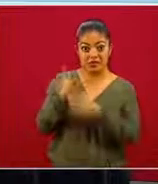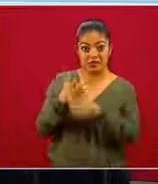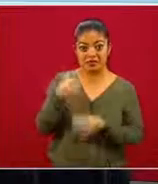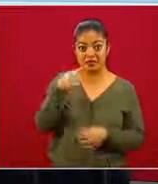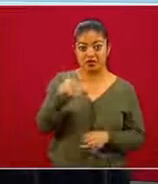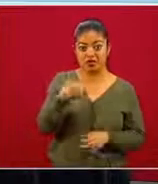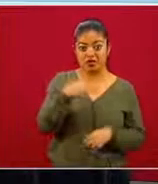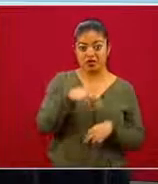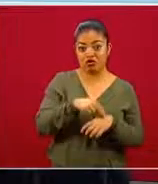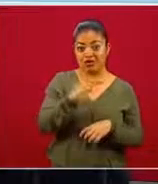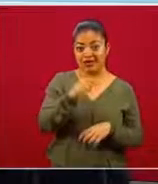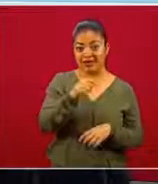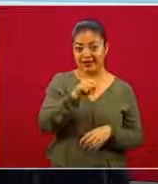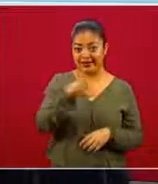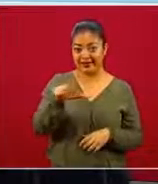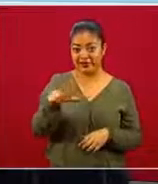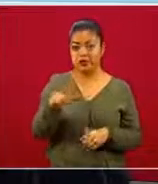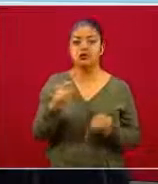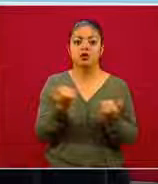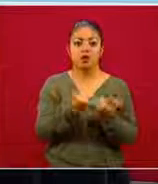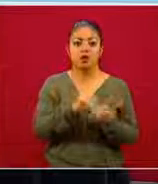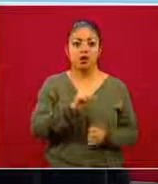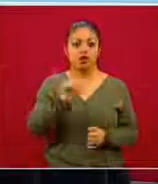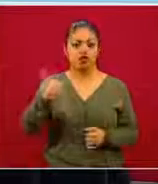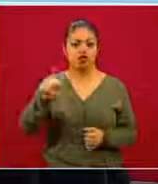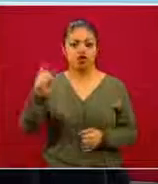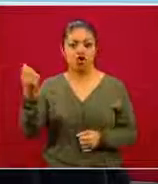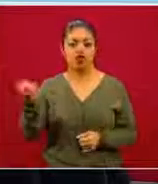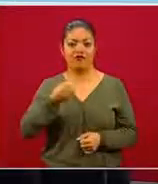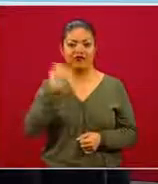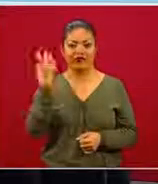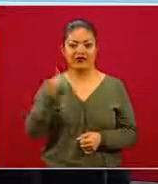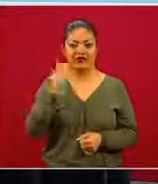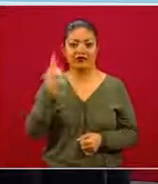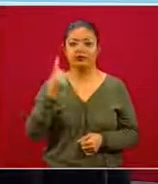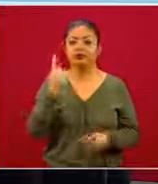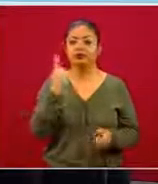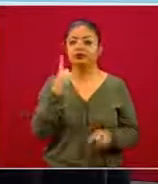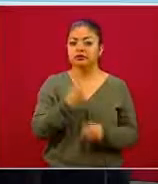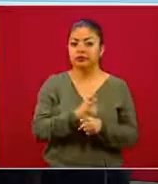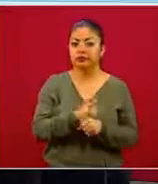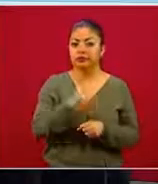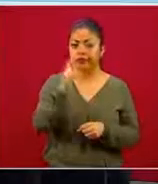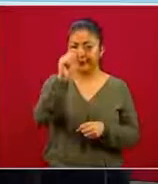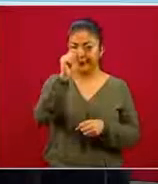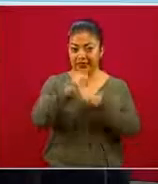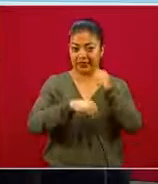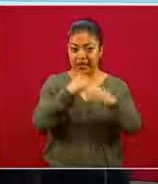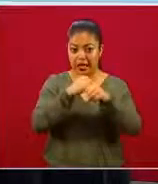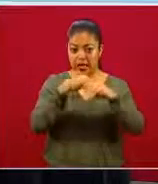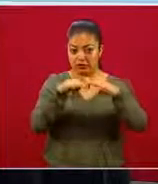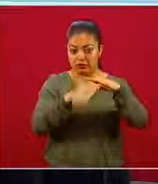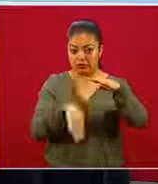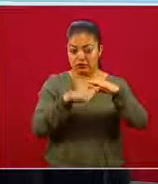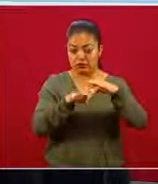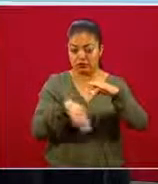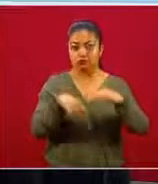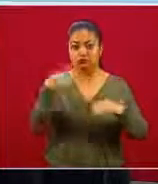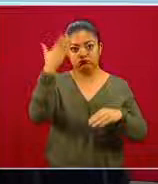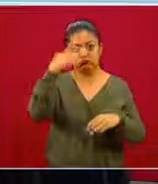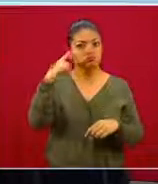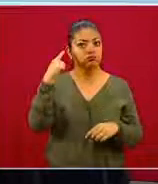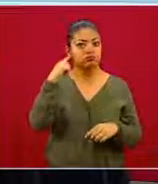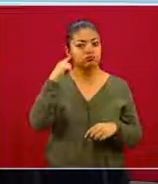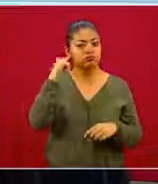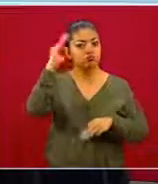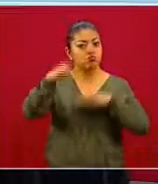Now, in terms of how this regards to what Dr. Lopez-Gatell presents and what he has been presenting, we're talking about